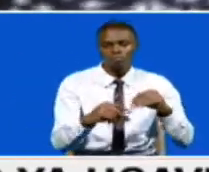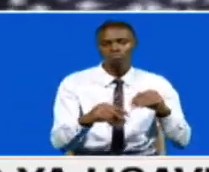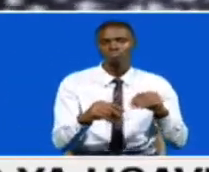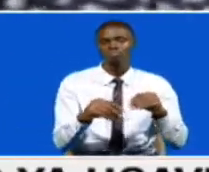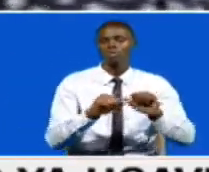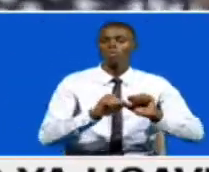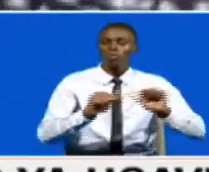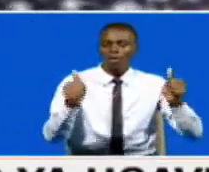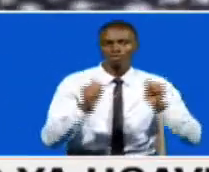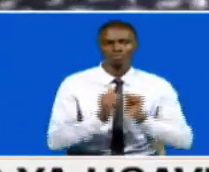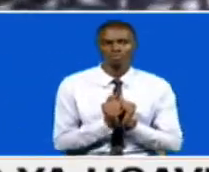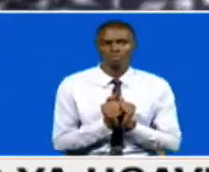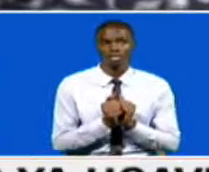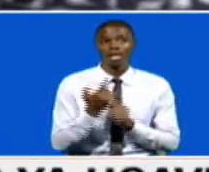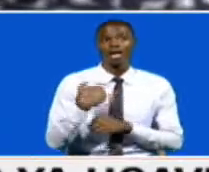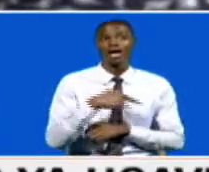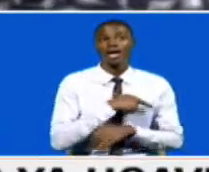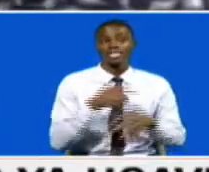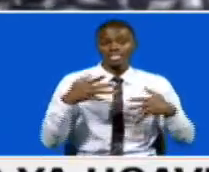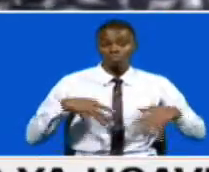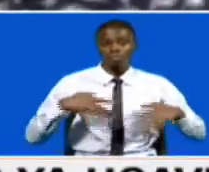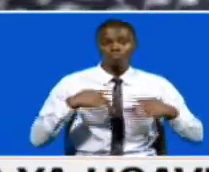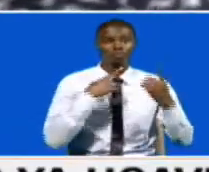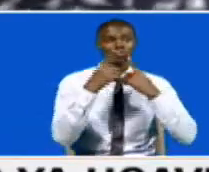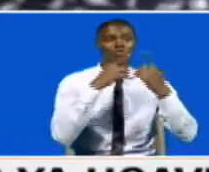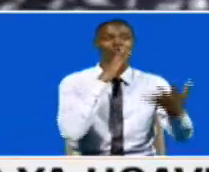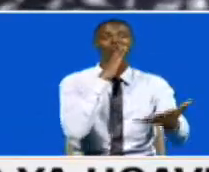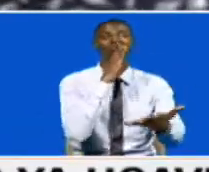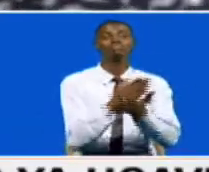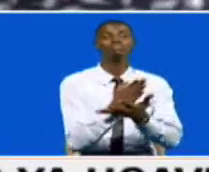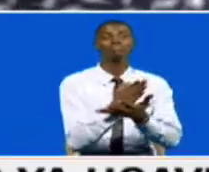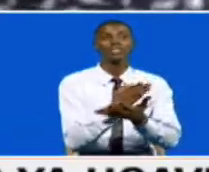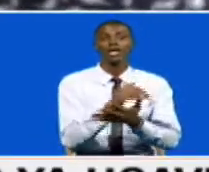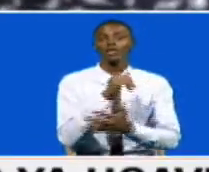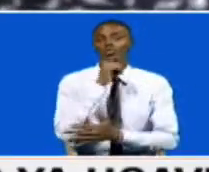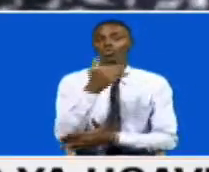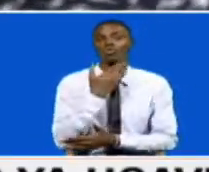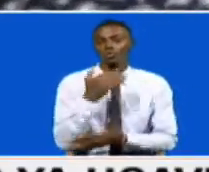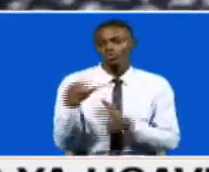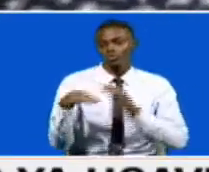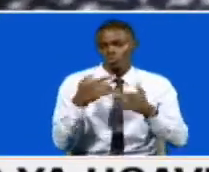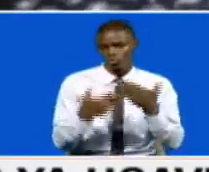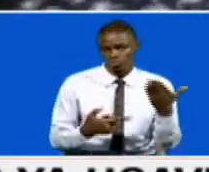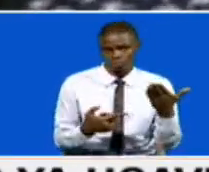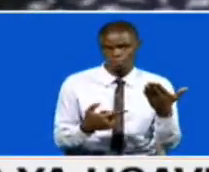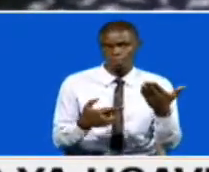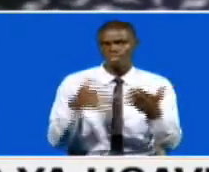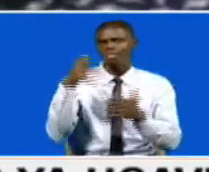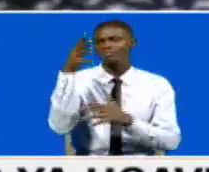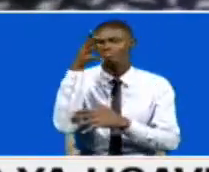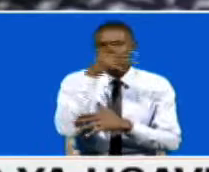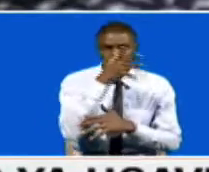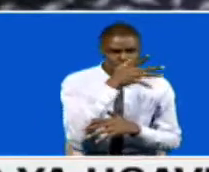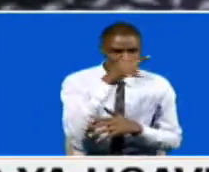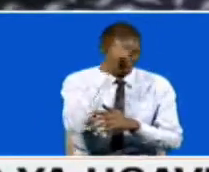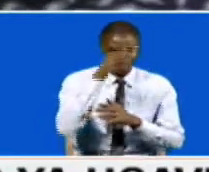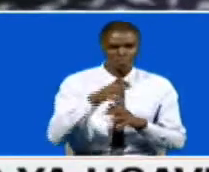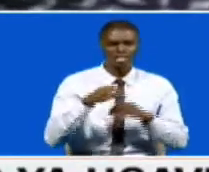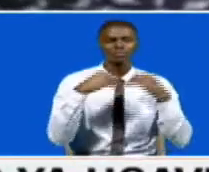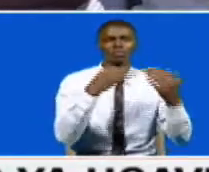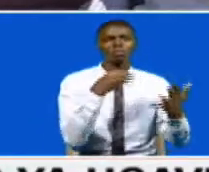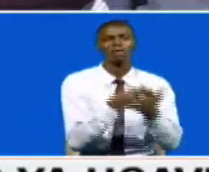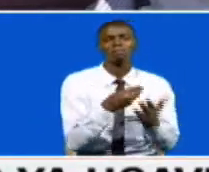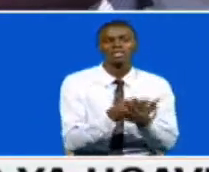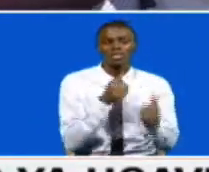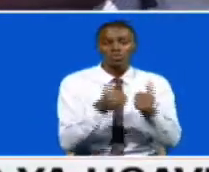have the money. Na sisi ni watu ya kuongea ukweli. What we don't want to do is to cheat governors that will give them money that we